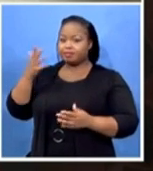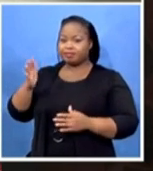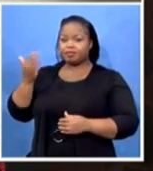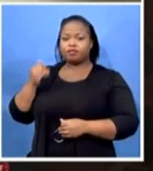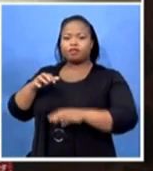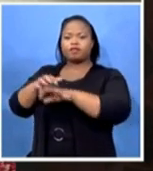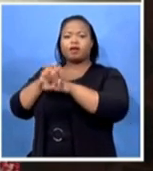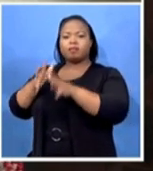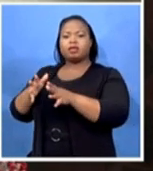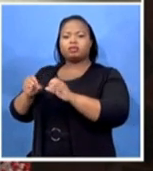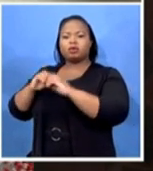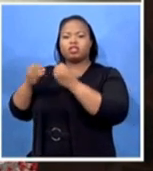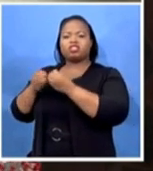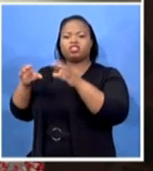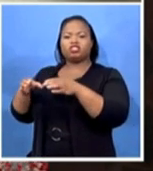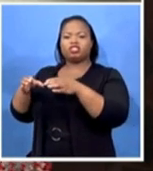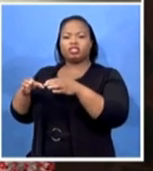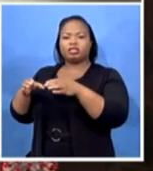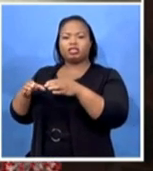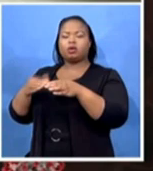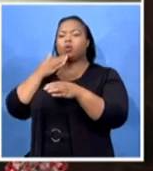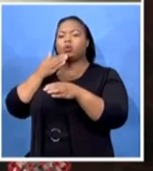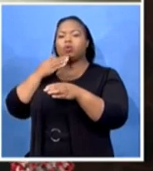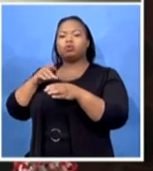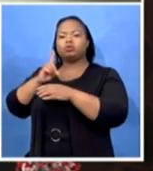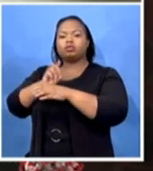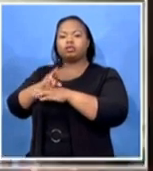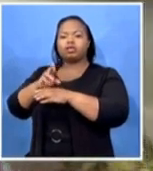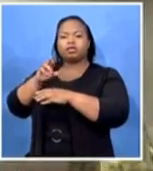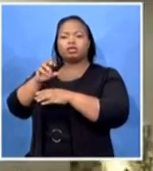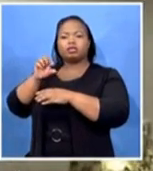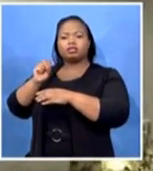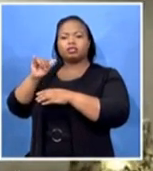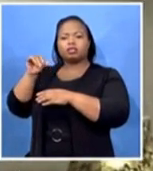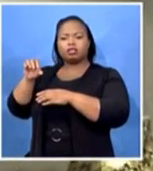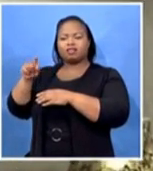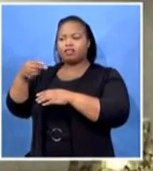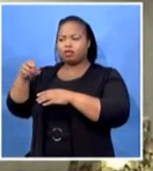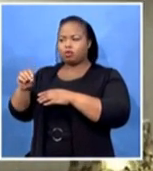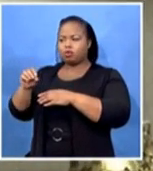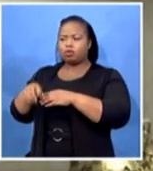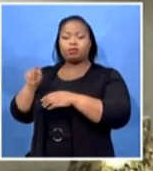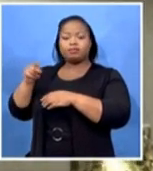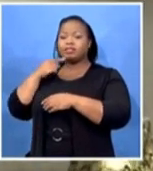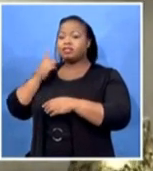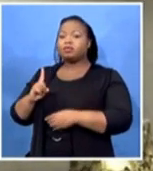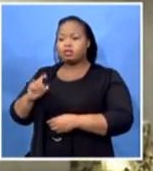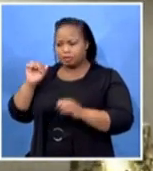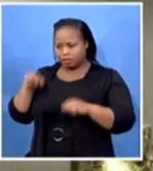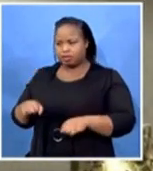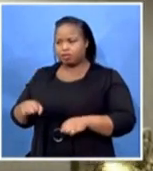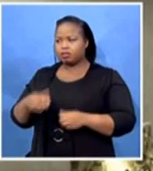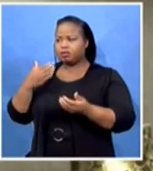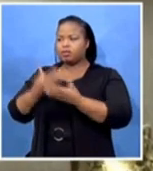Diache, he mentioned that, yes, today we are able to supply food in the country.